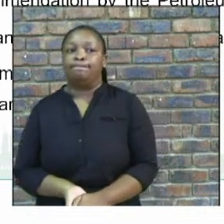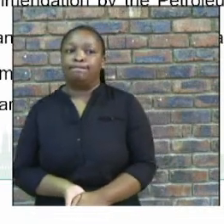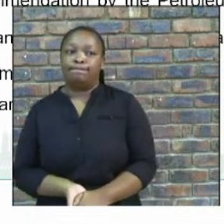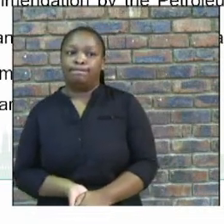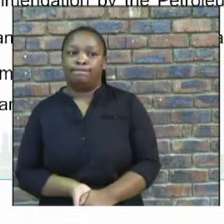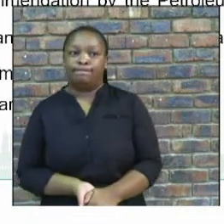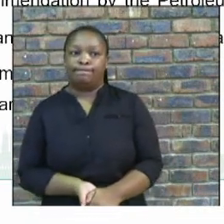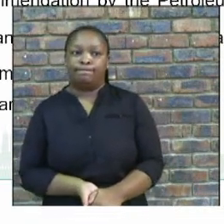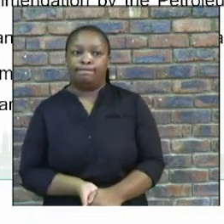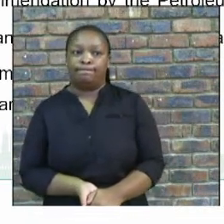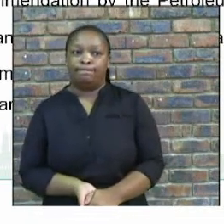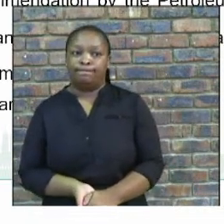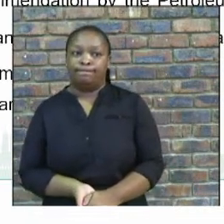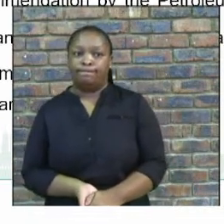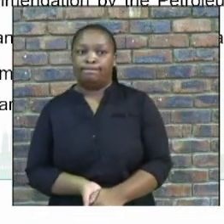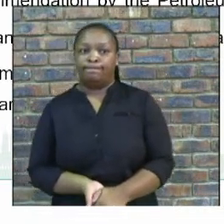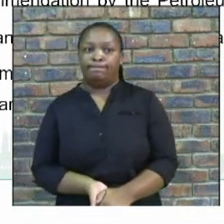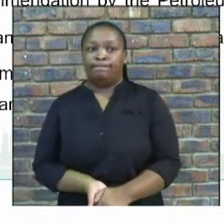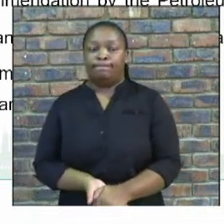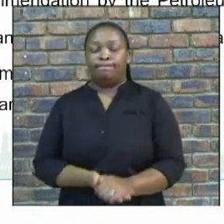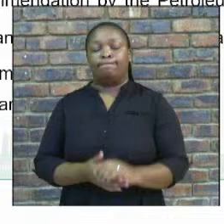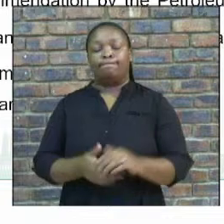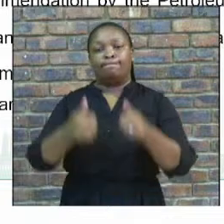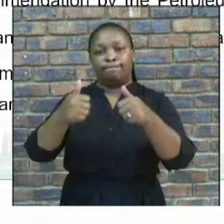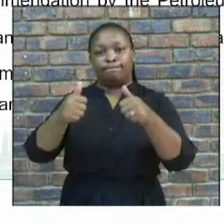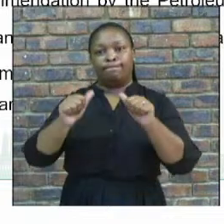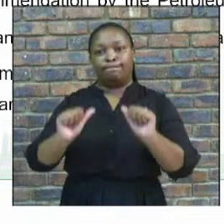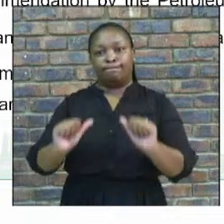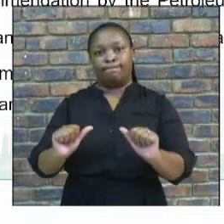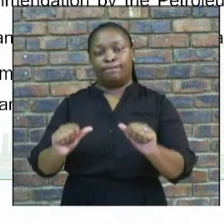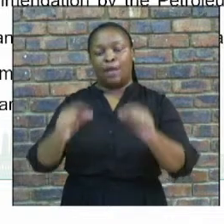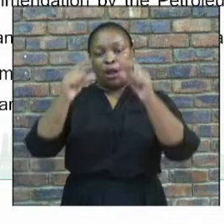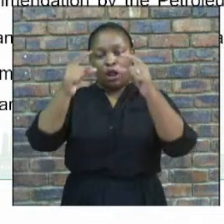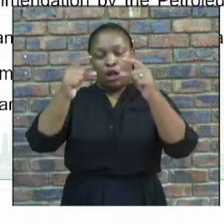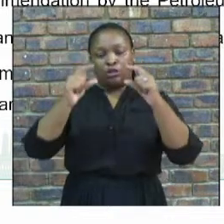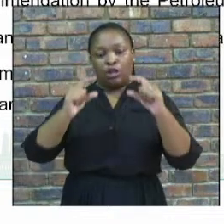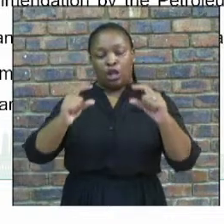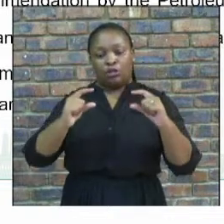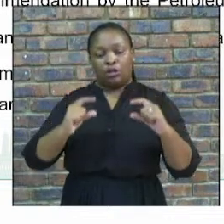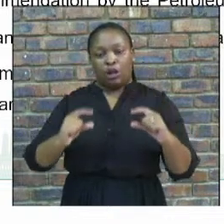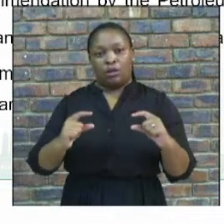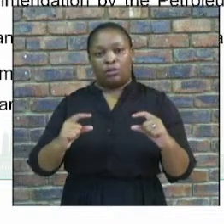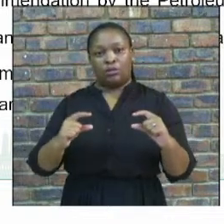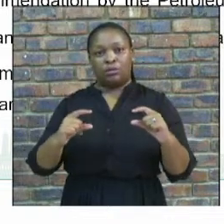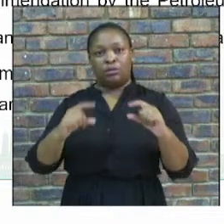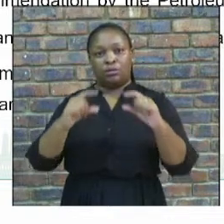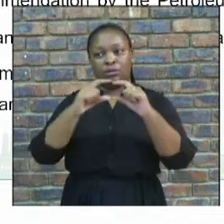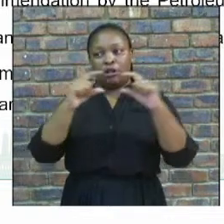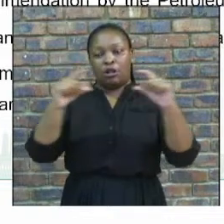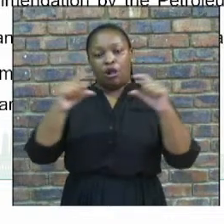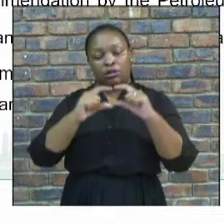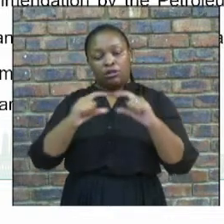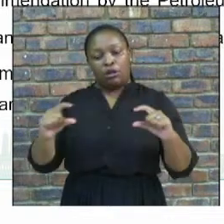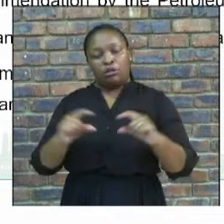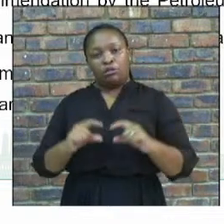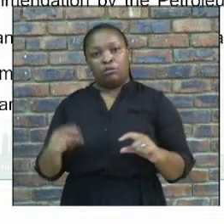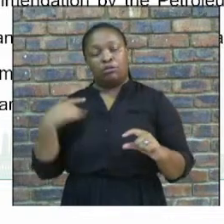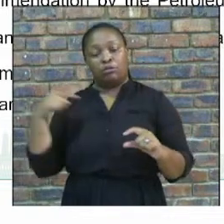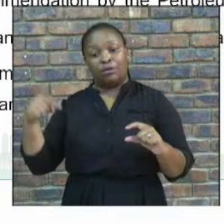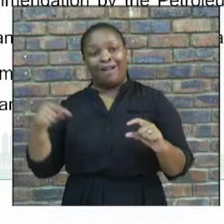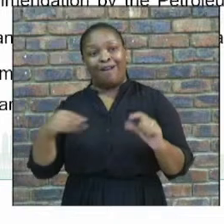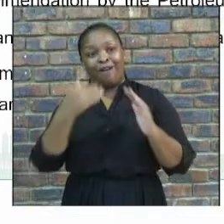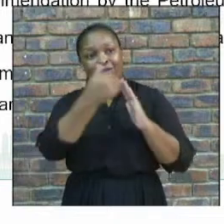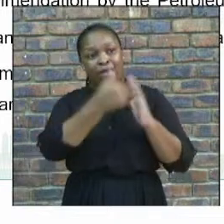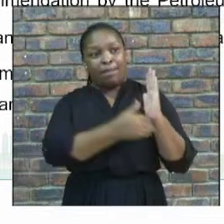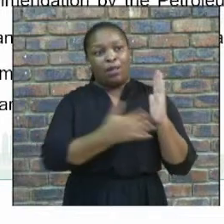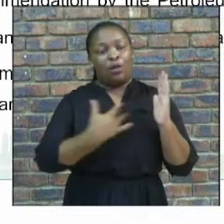Then I will also go into the clause by clause of this bill in terms of what are the